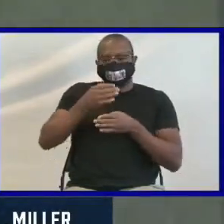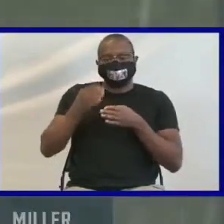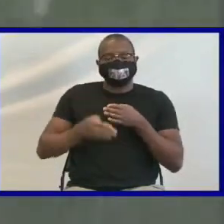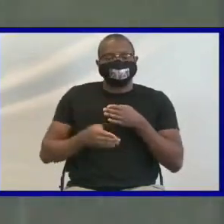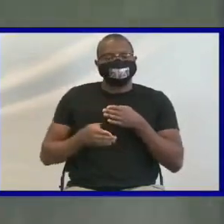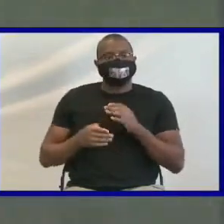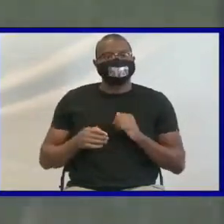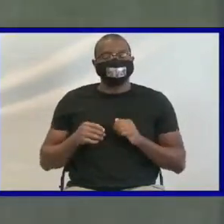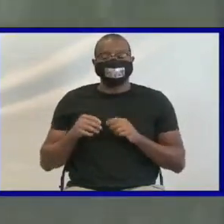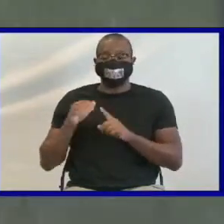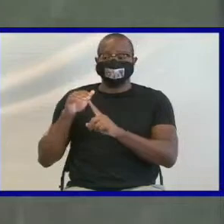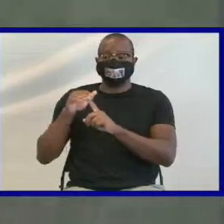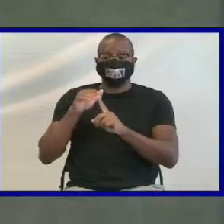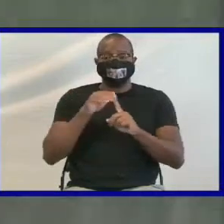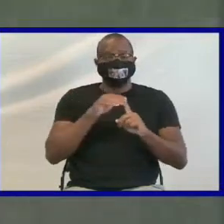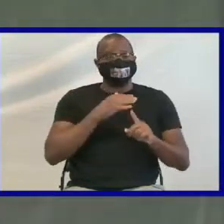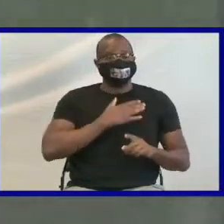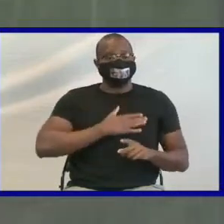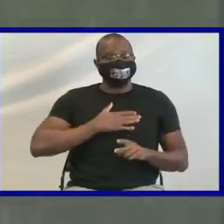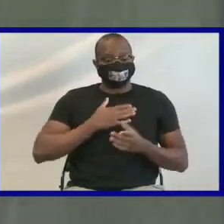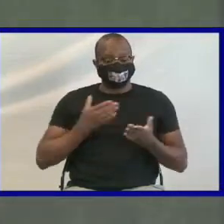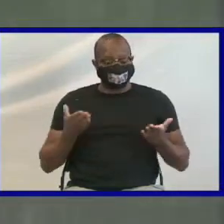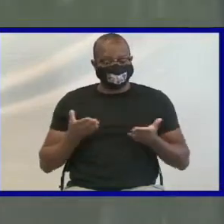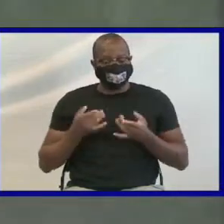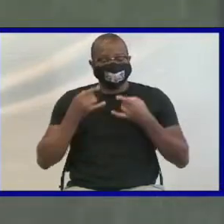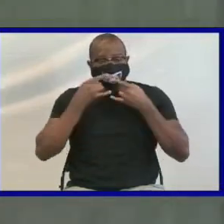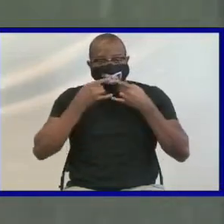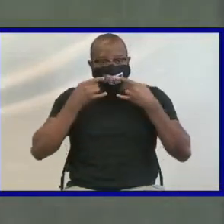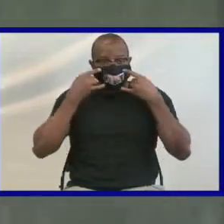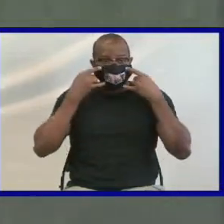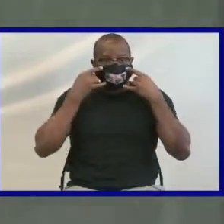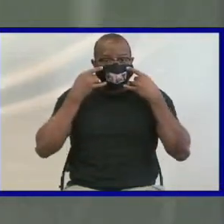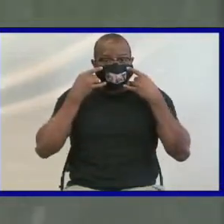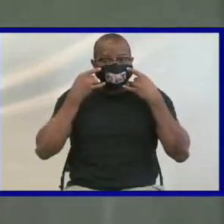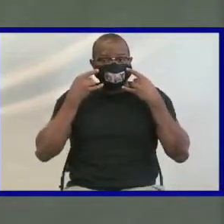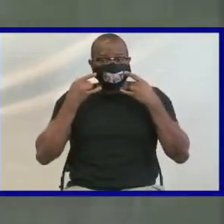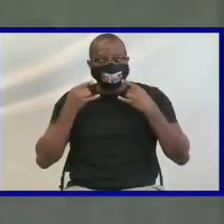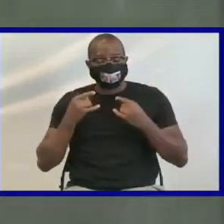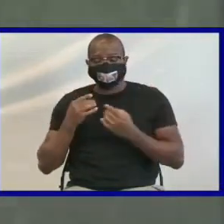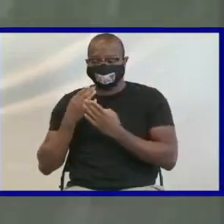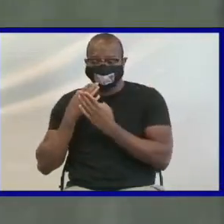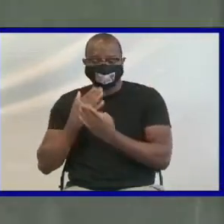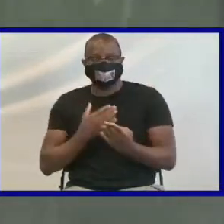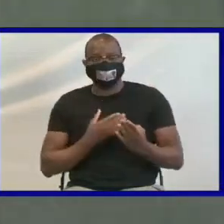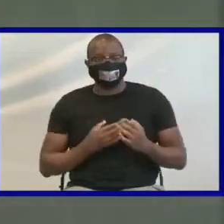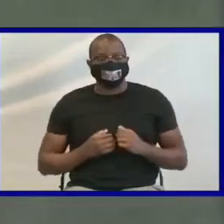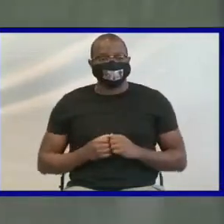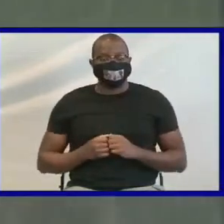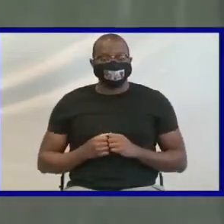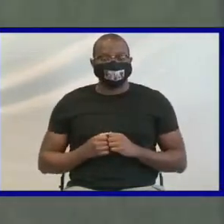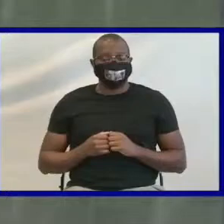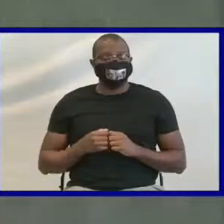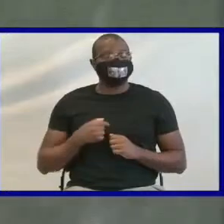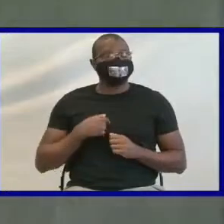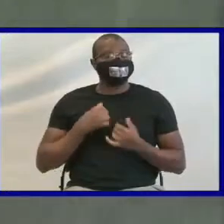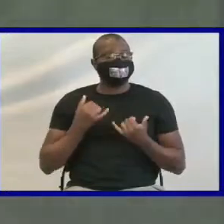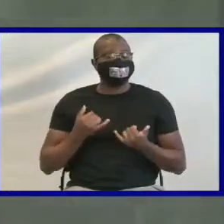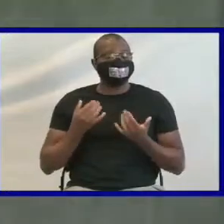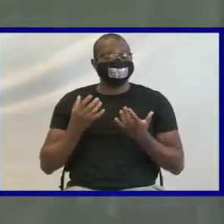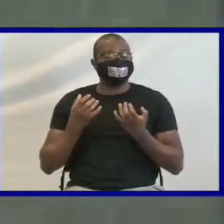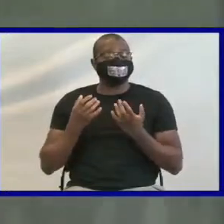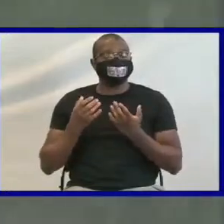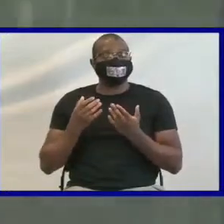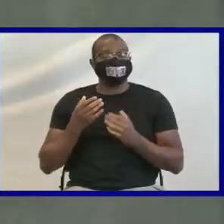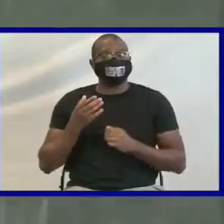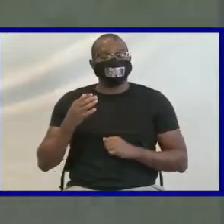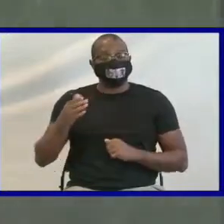want to remind you to please wear your masks while you're in InfoCision Stadium. Thank you. So I would like now to